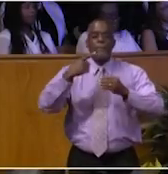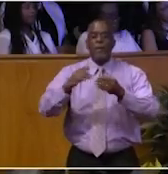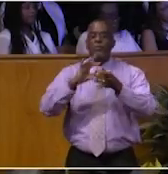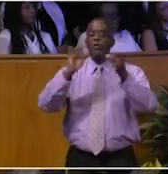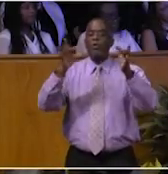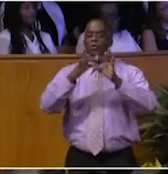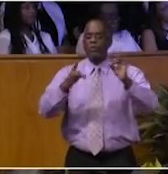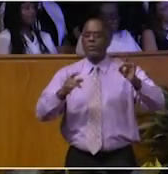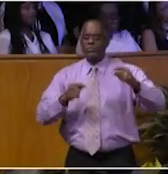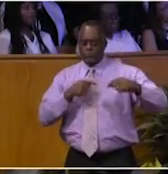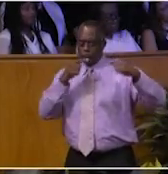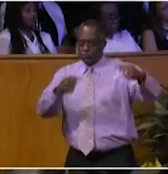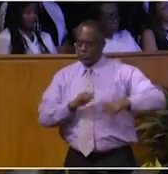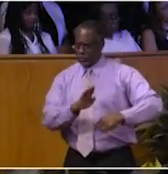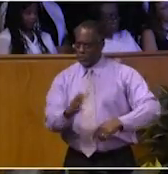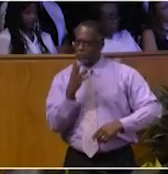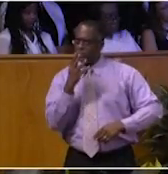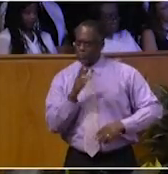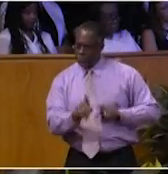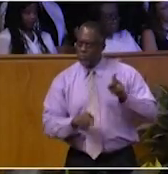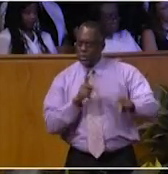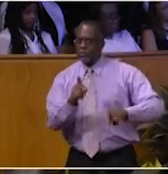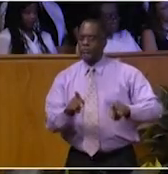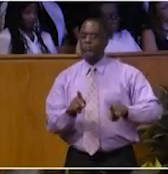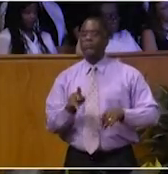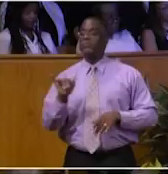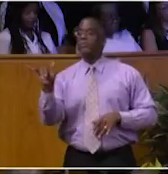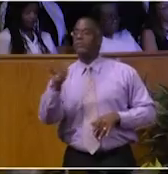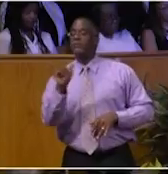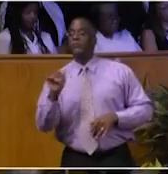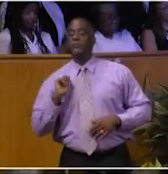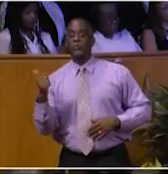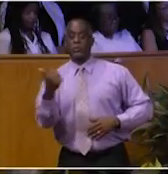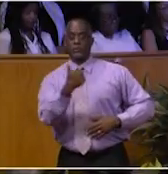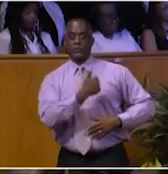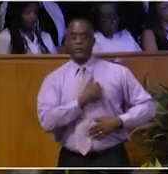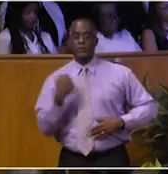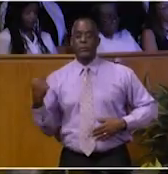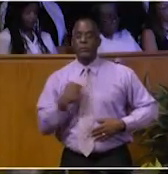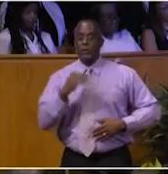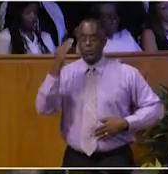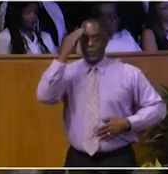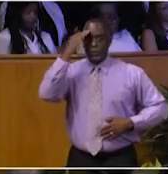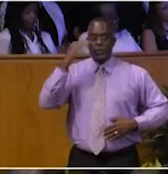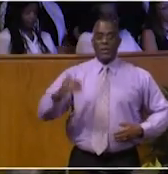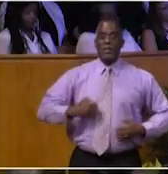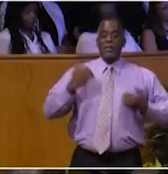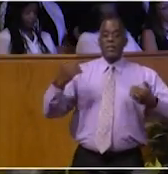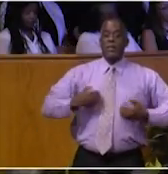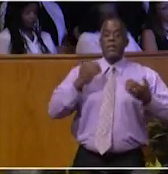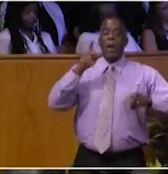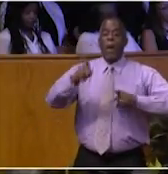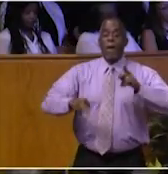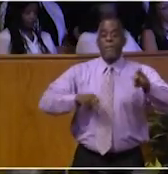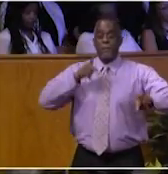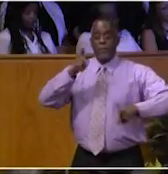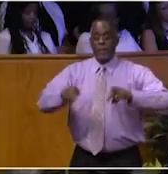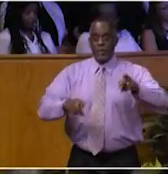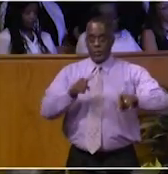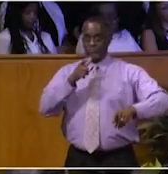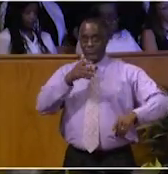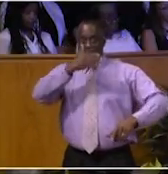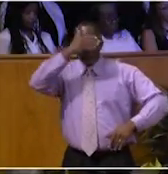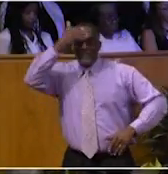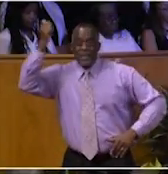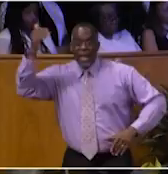familiar? We've got a whole generation in this nation of young people who have